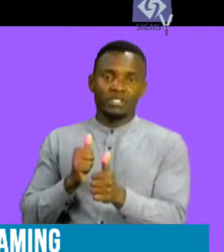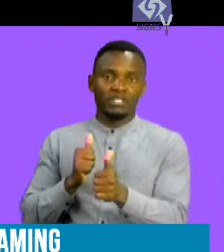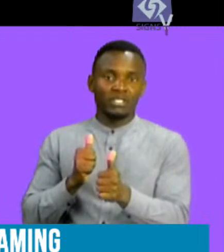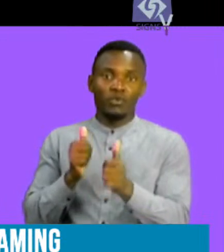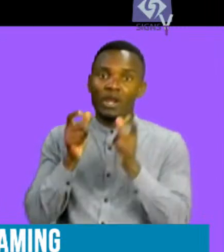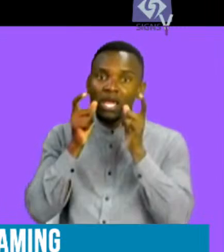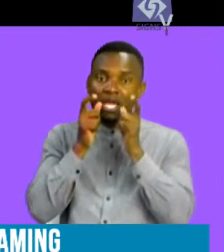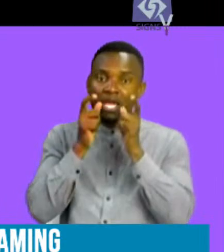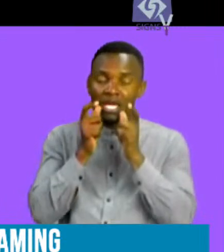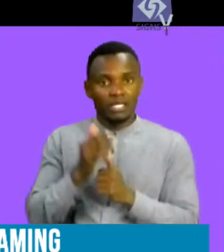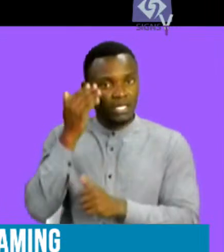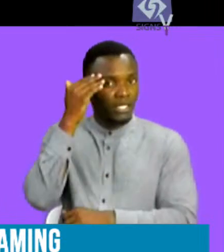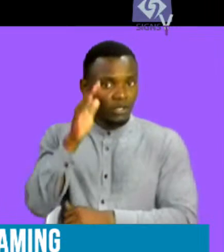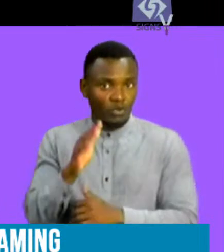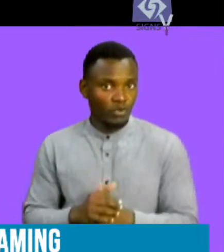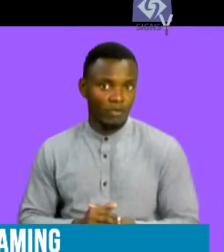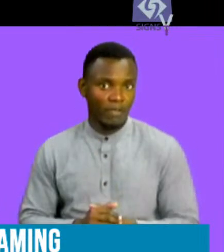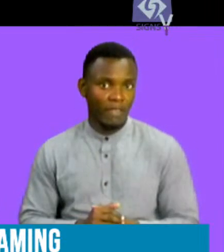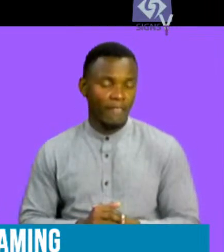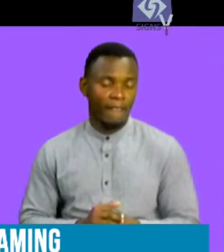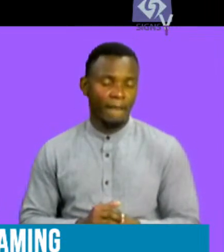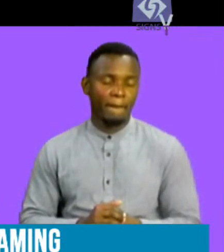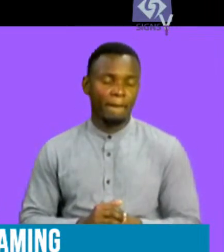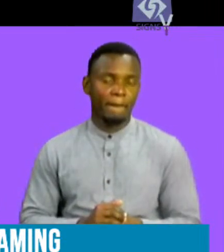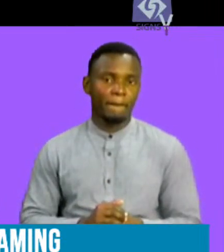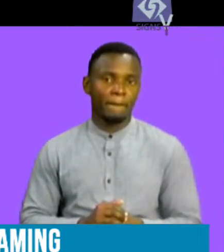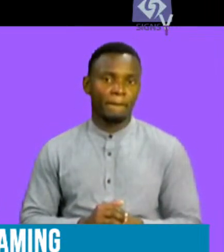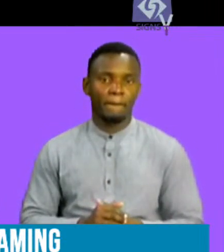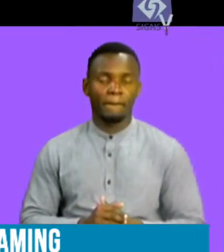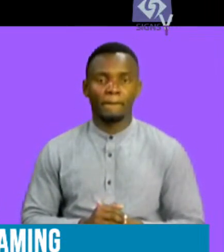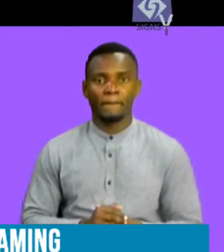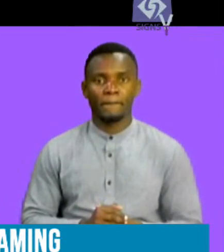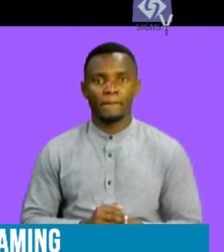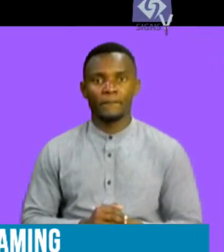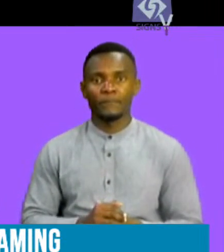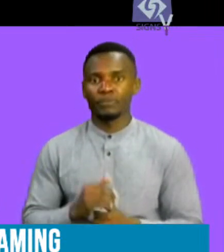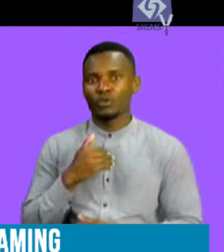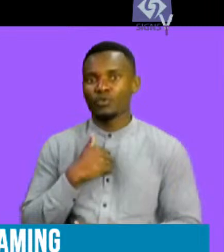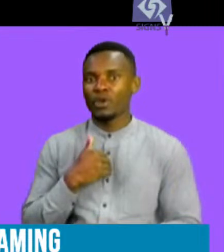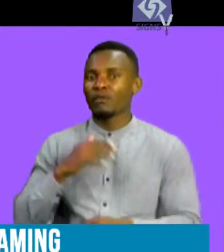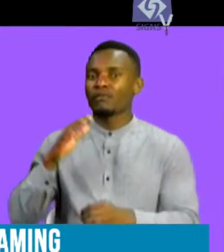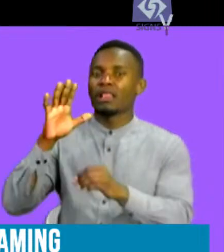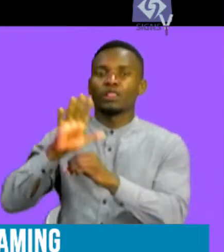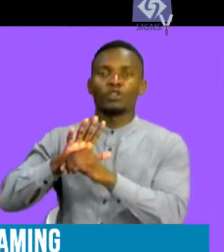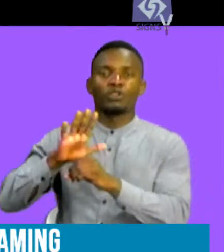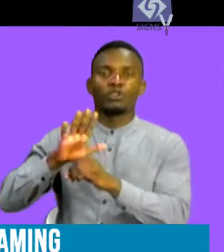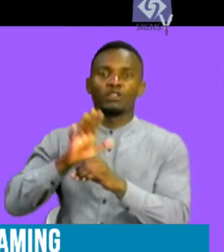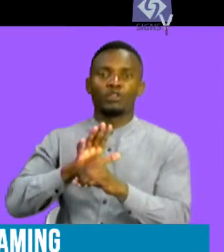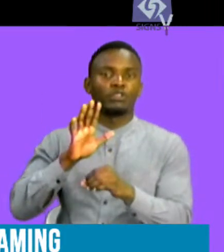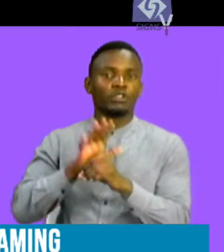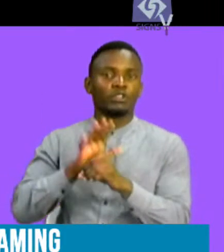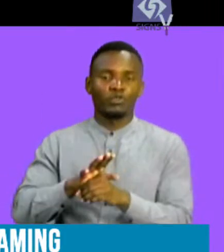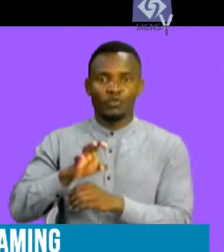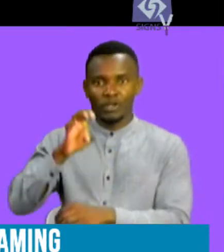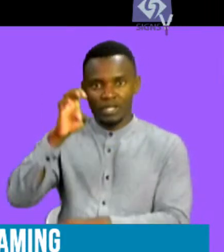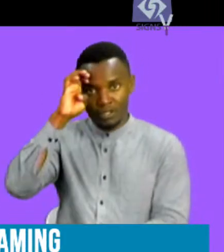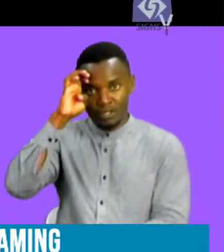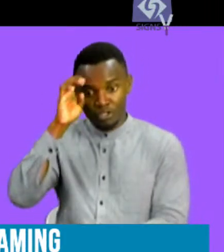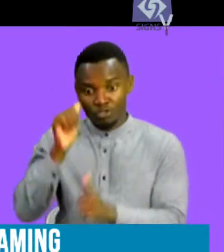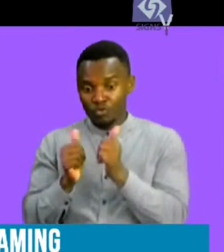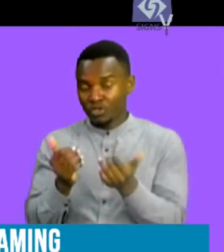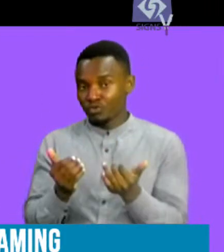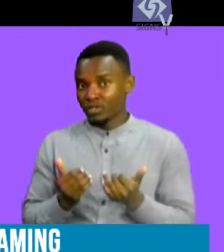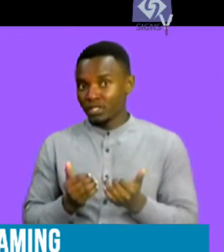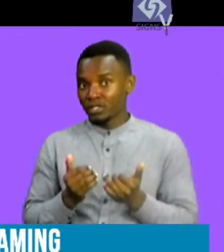So there's a lot of education needed to staff and